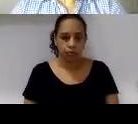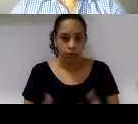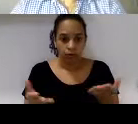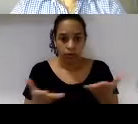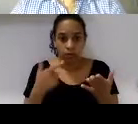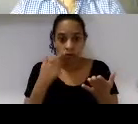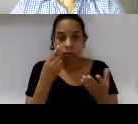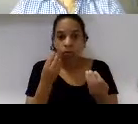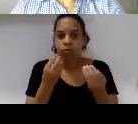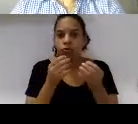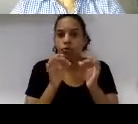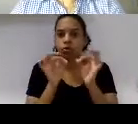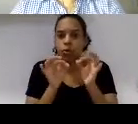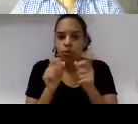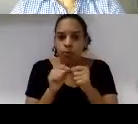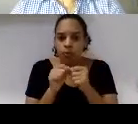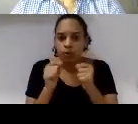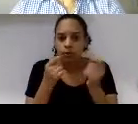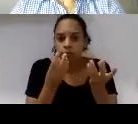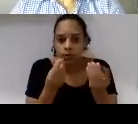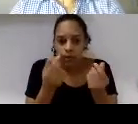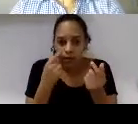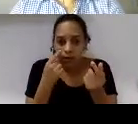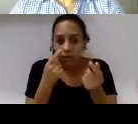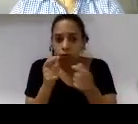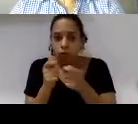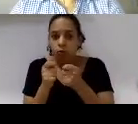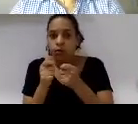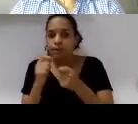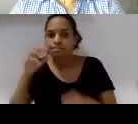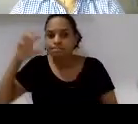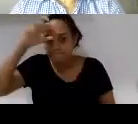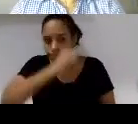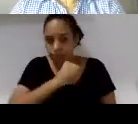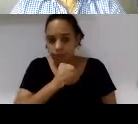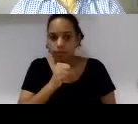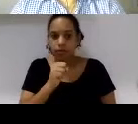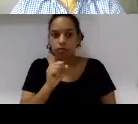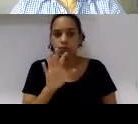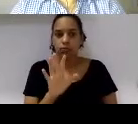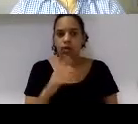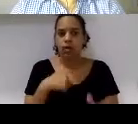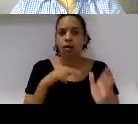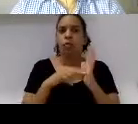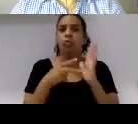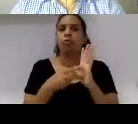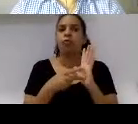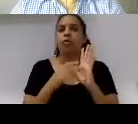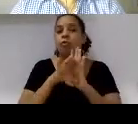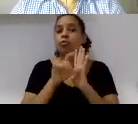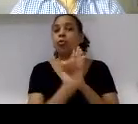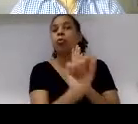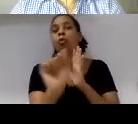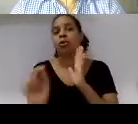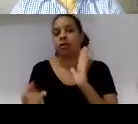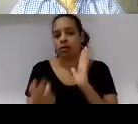concrete, simple something which typifies the whole process, in which we can see in the present crisis.